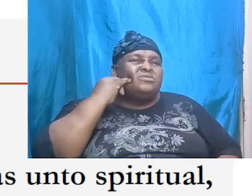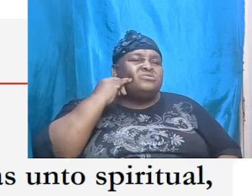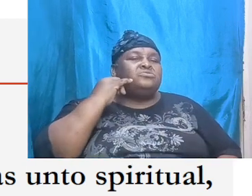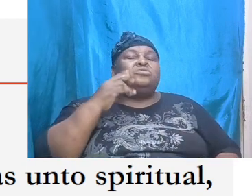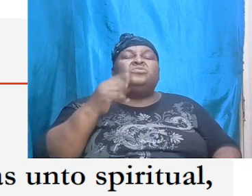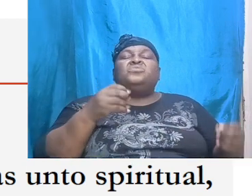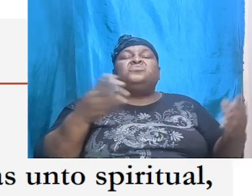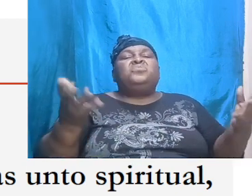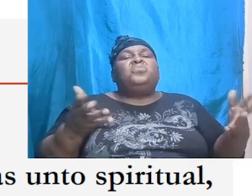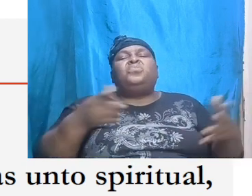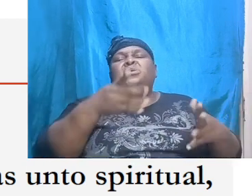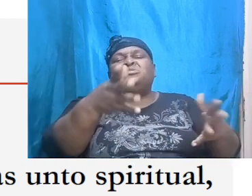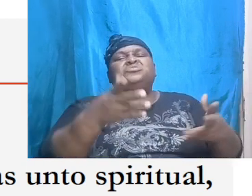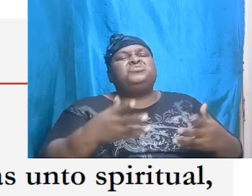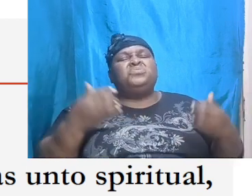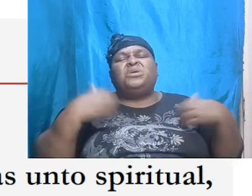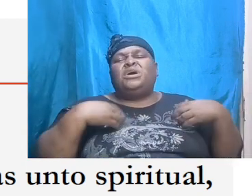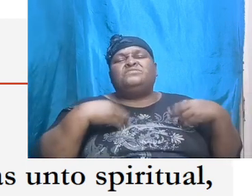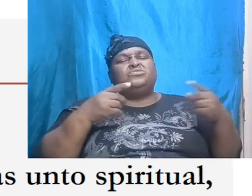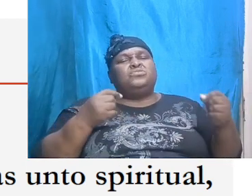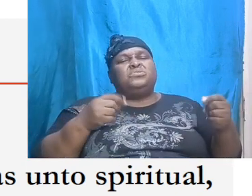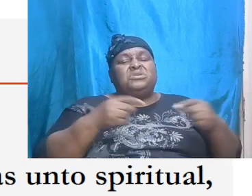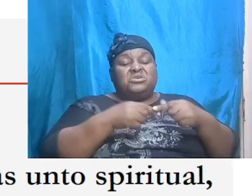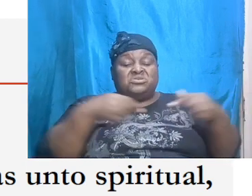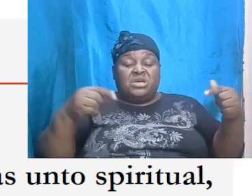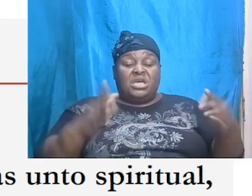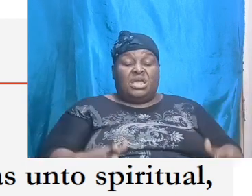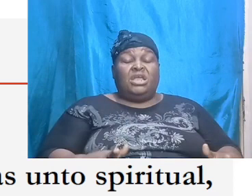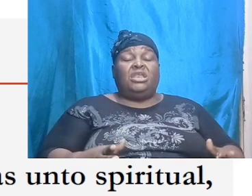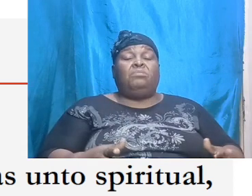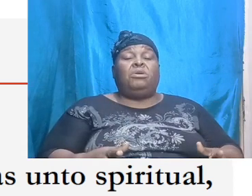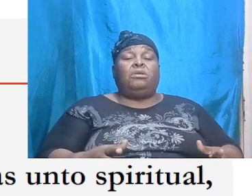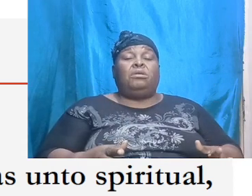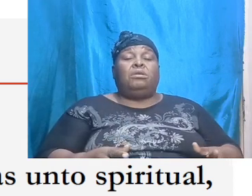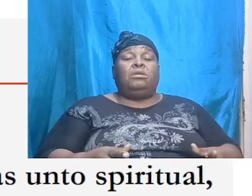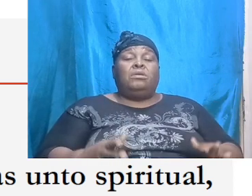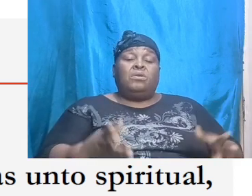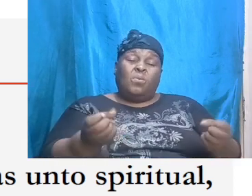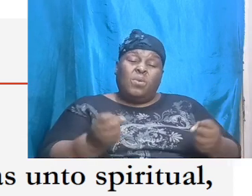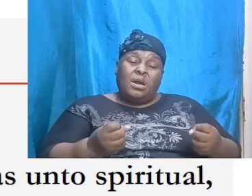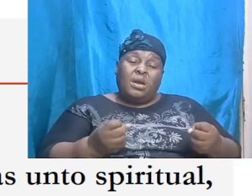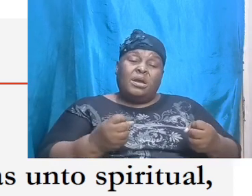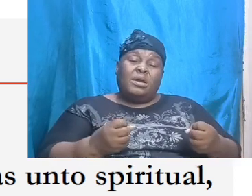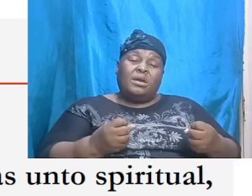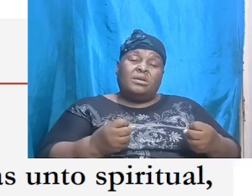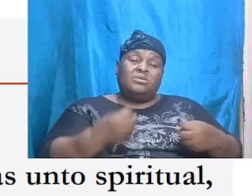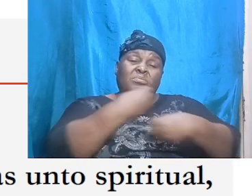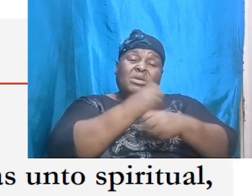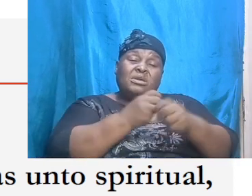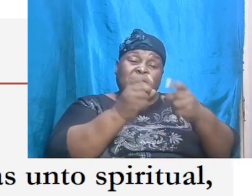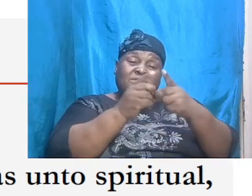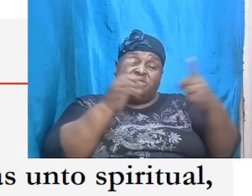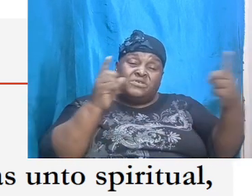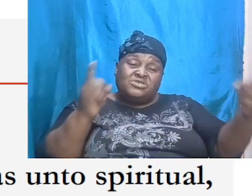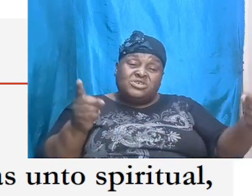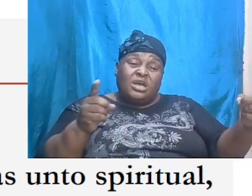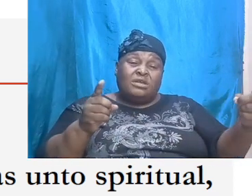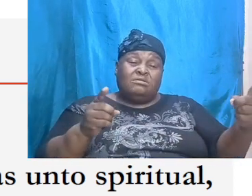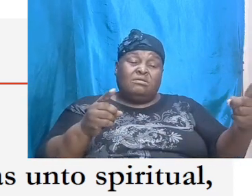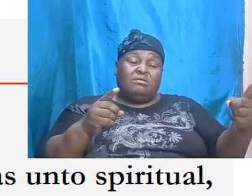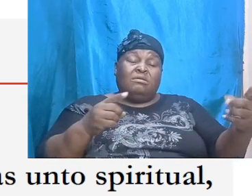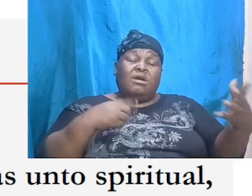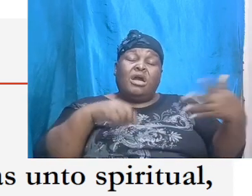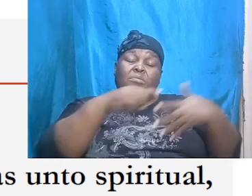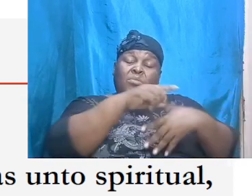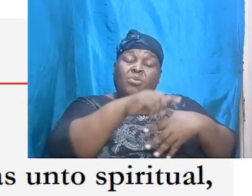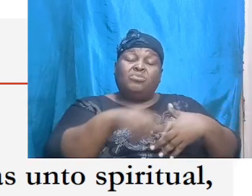do. It's an enemy that the enemy wants to use to cause division. Because when I'm jealous against you, I can't work with you. But when I understand